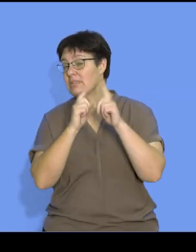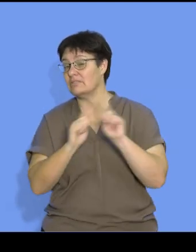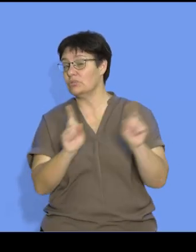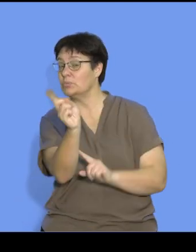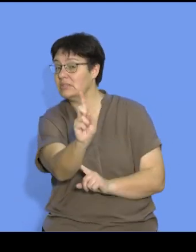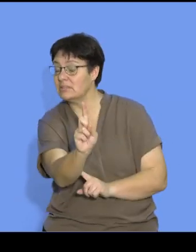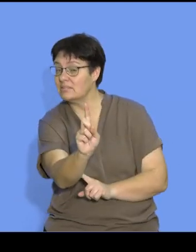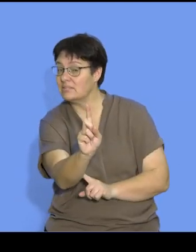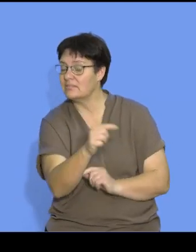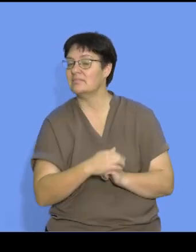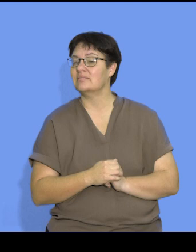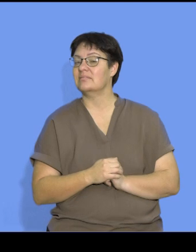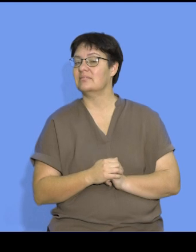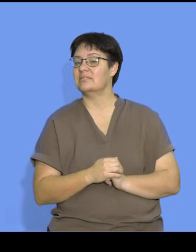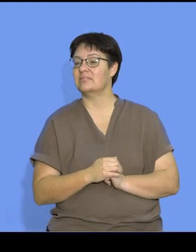difference?